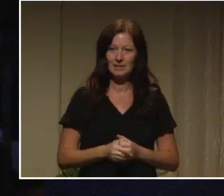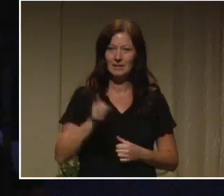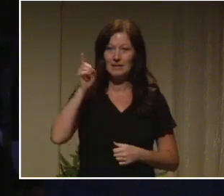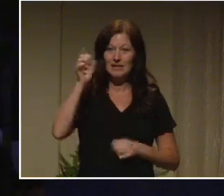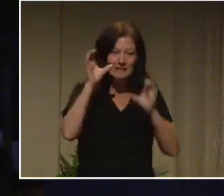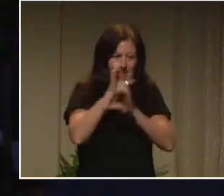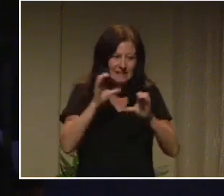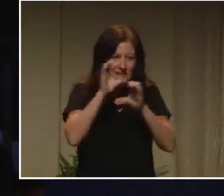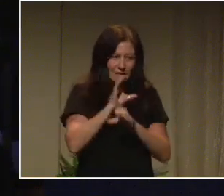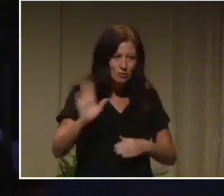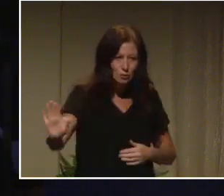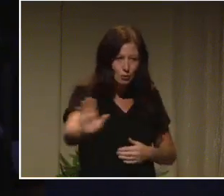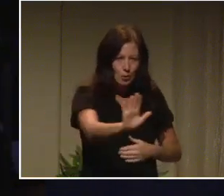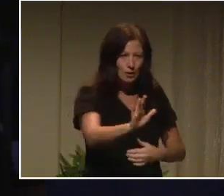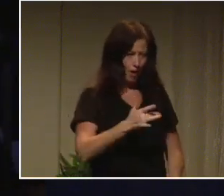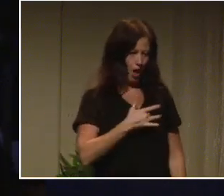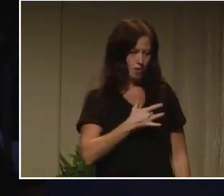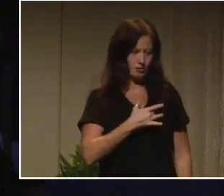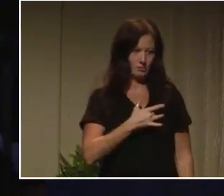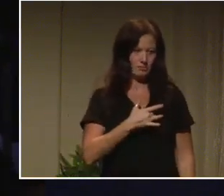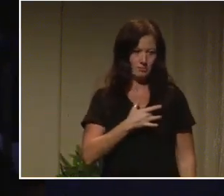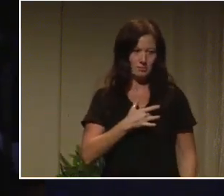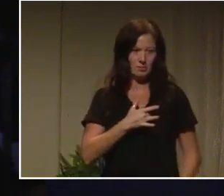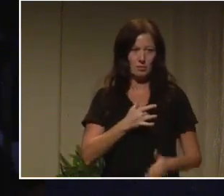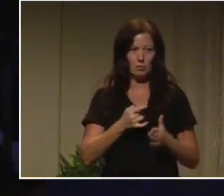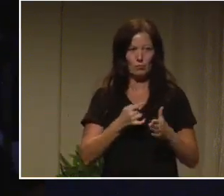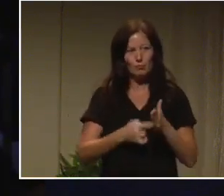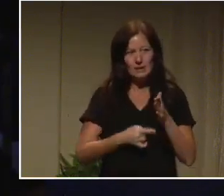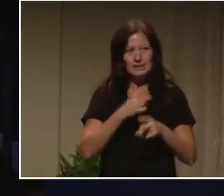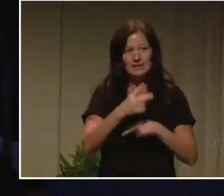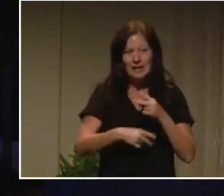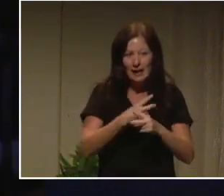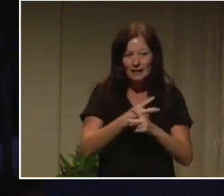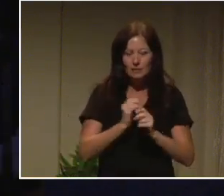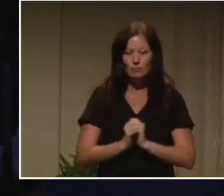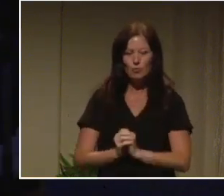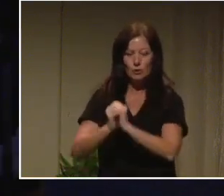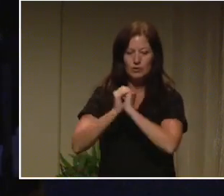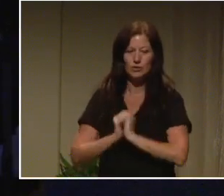seeking a certain type of worshiper, the person who is utterly